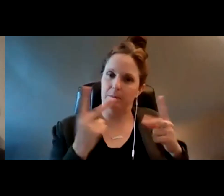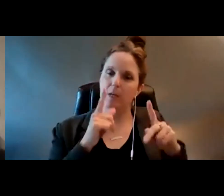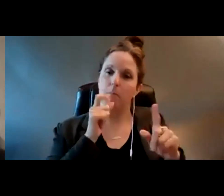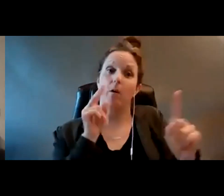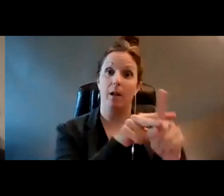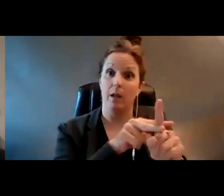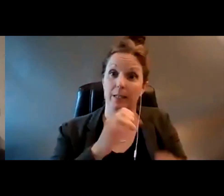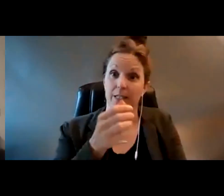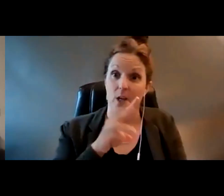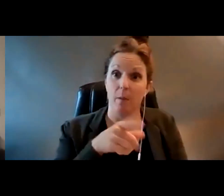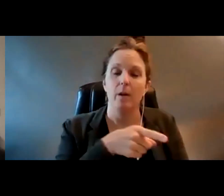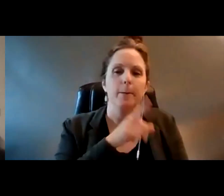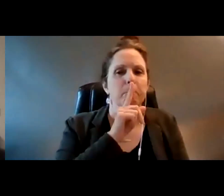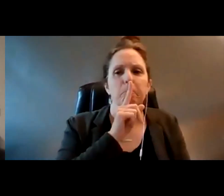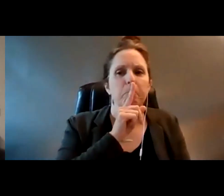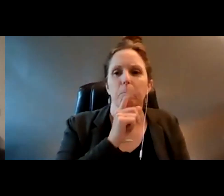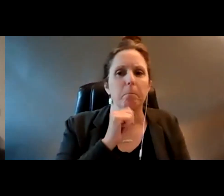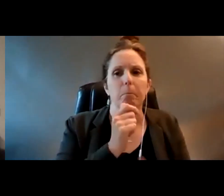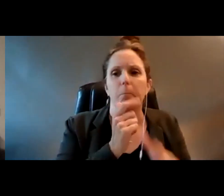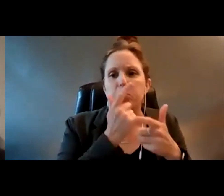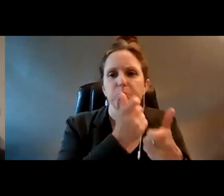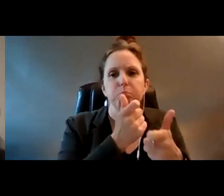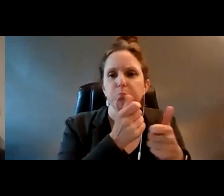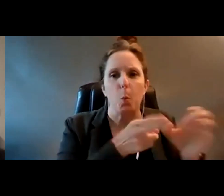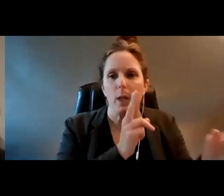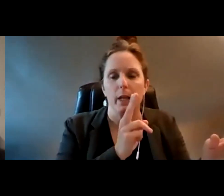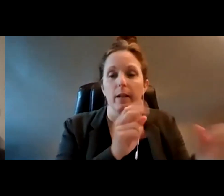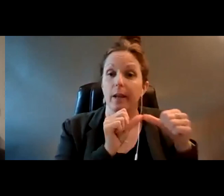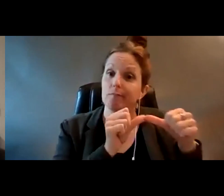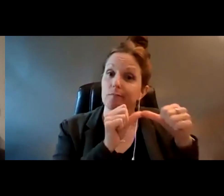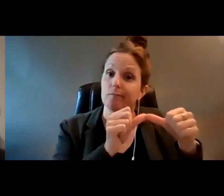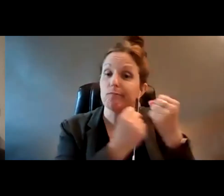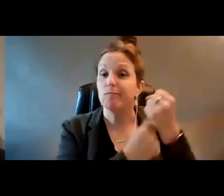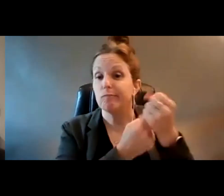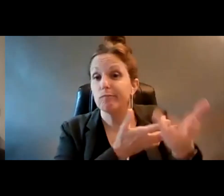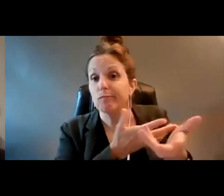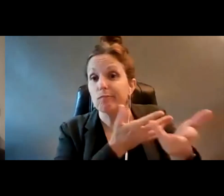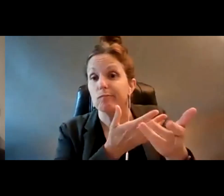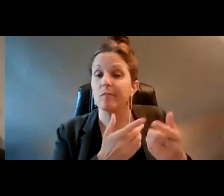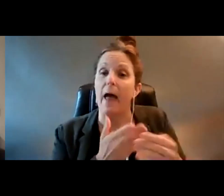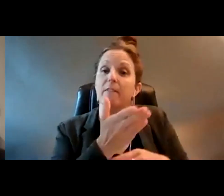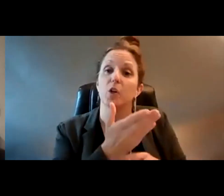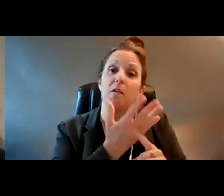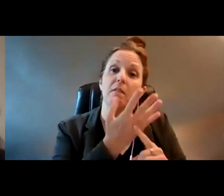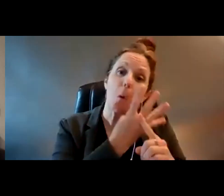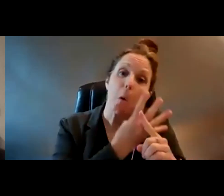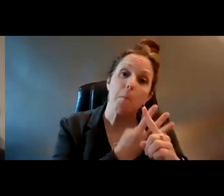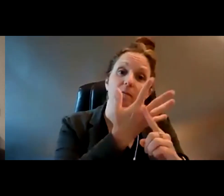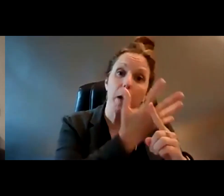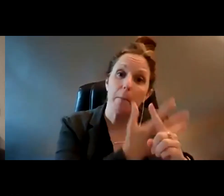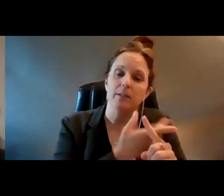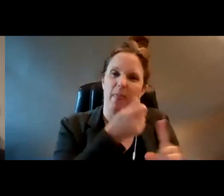we know from, so we didn't test that across the whole study, but we know amongst those who were assigned